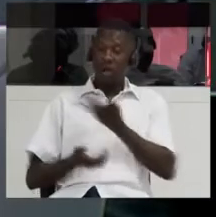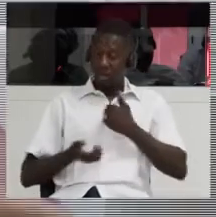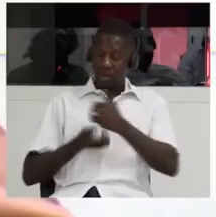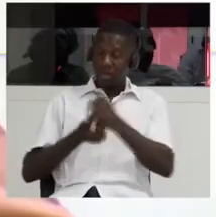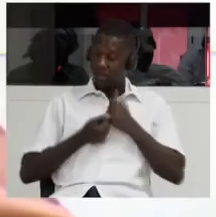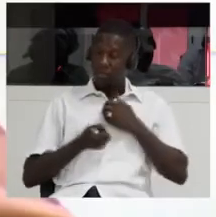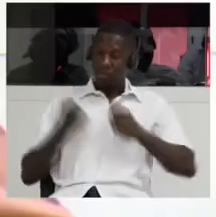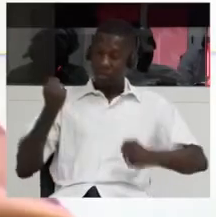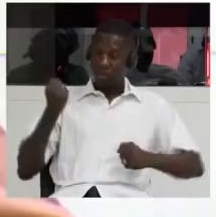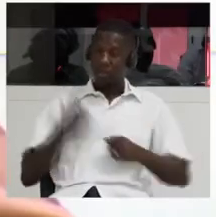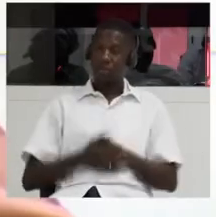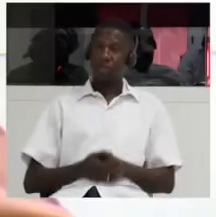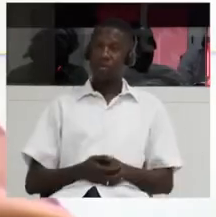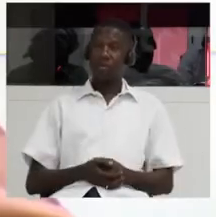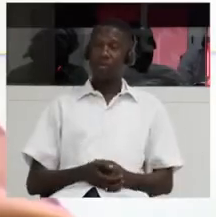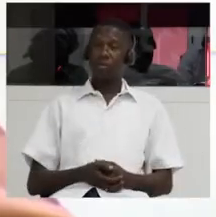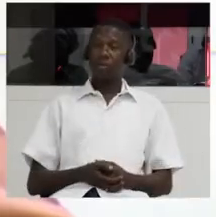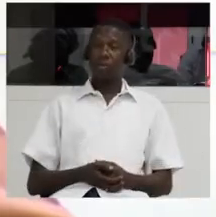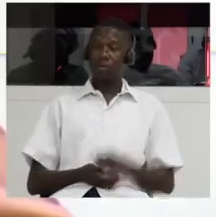was well before the council members came.